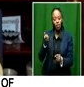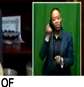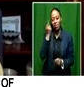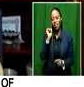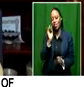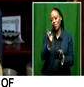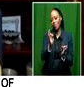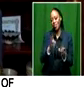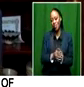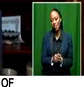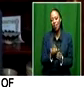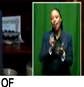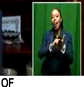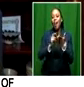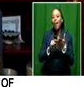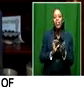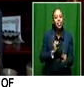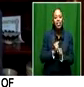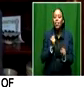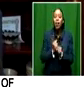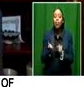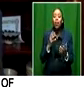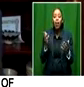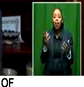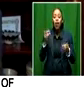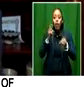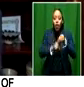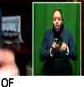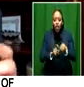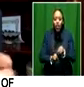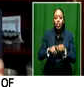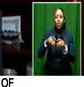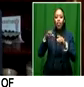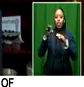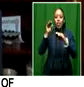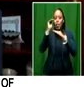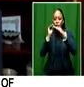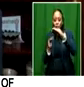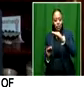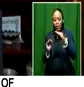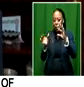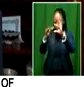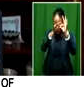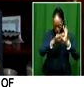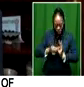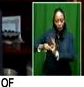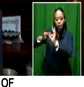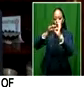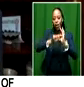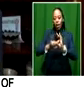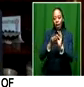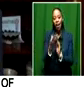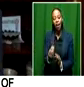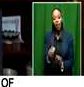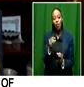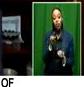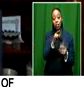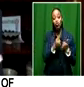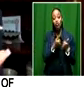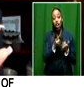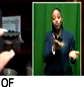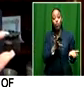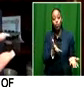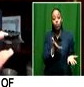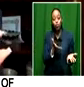get calculus. You lost. You don't get quadratic equations. So they are connected. And that's the challenge.